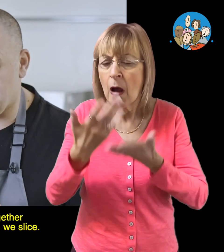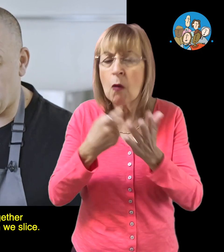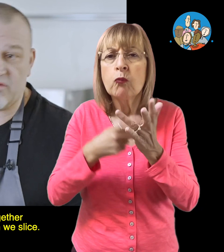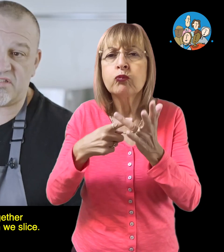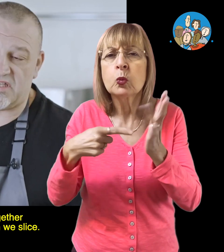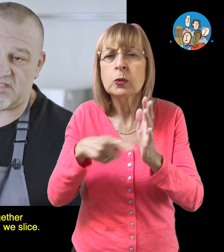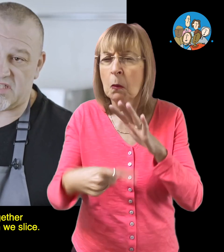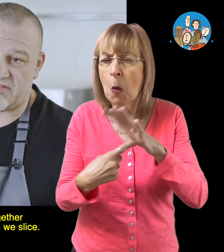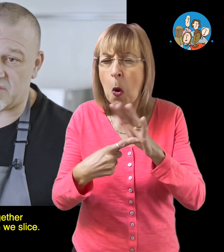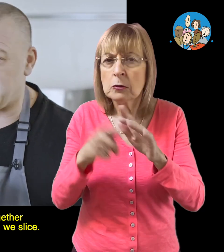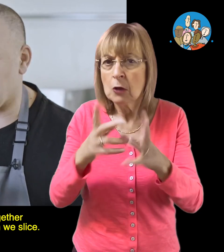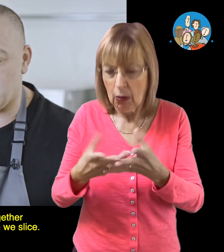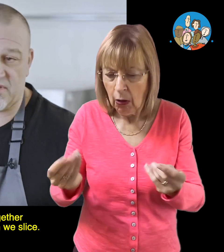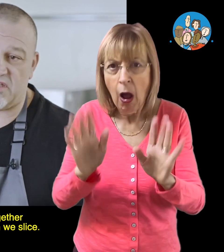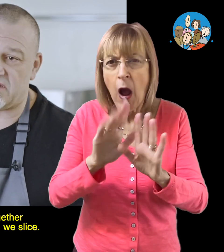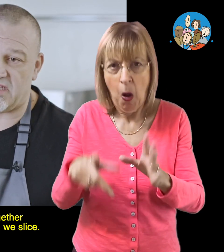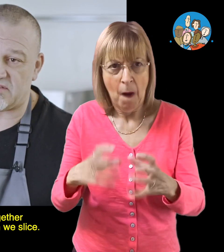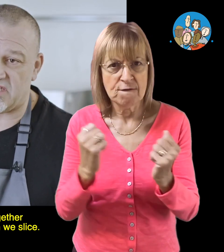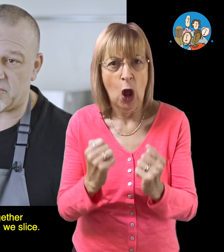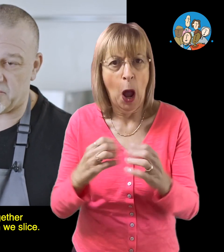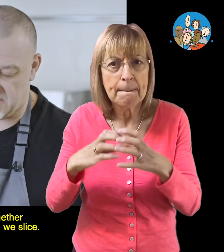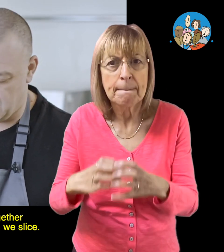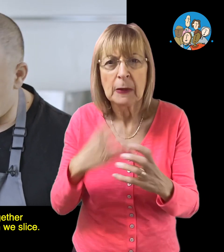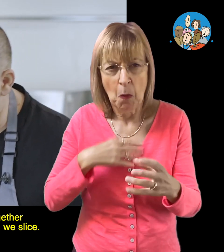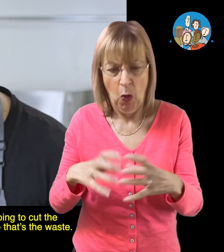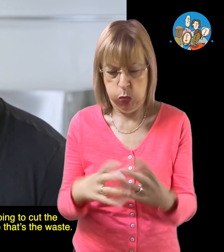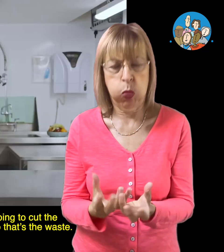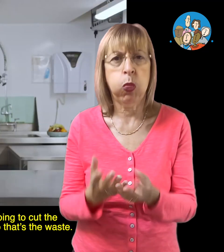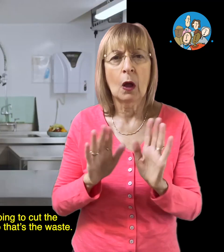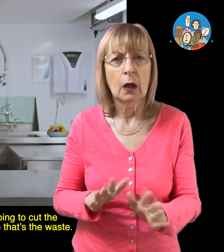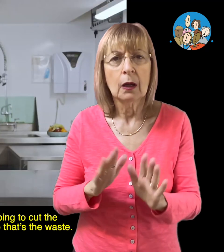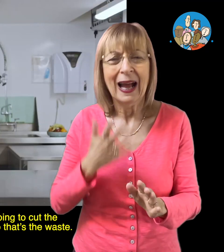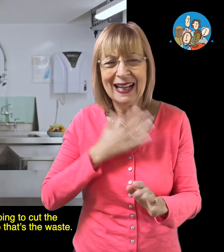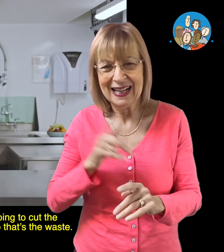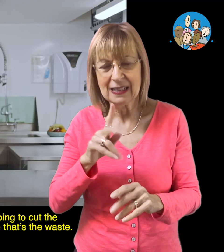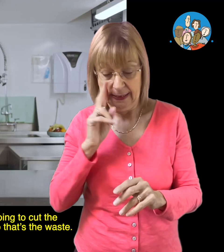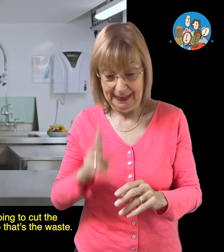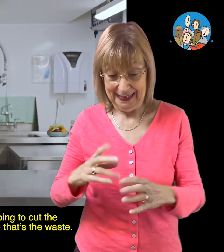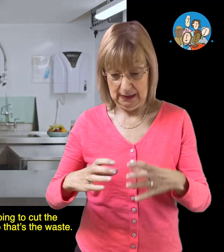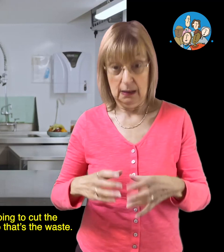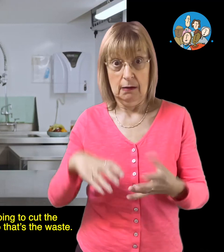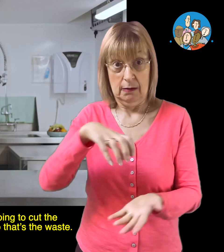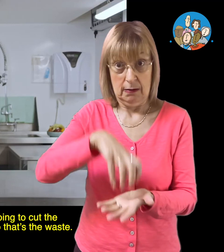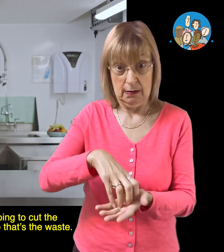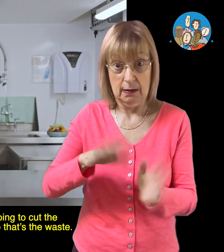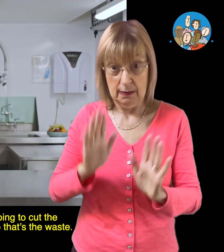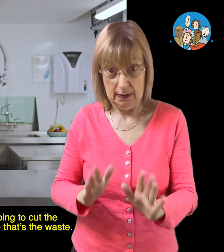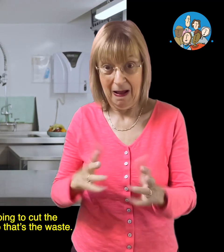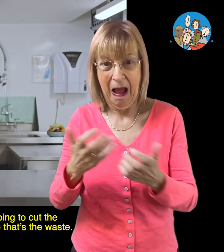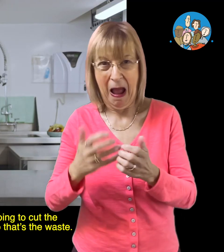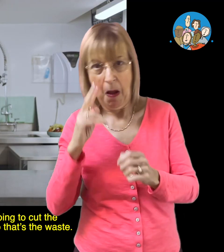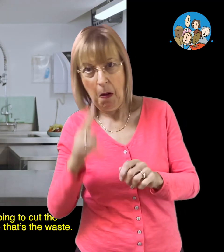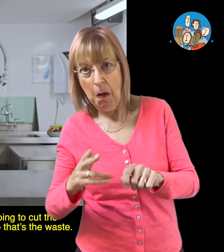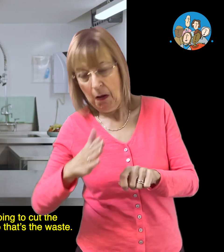the root holds the onion together, so we don't want the onion held together when we slice. So I'm literally going to use a 45-degree angle, and I'm going